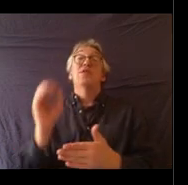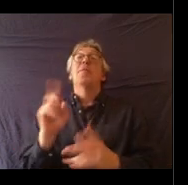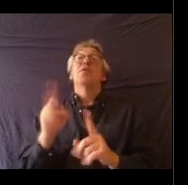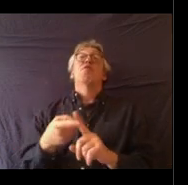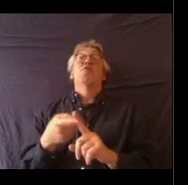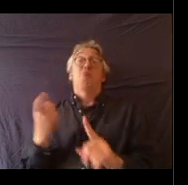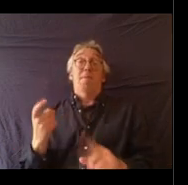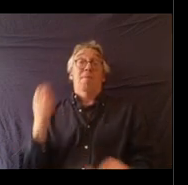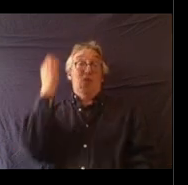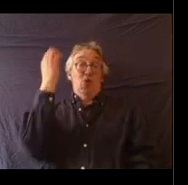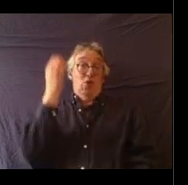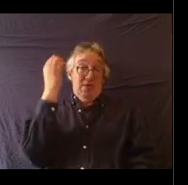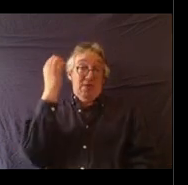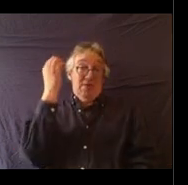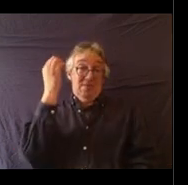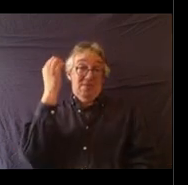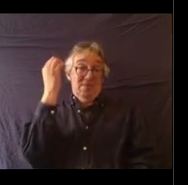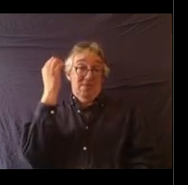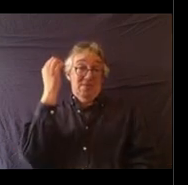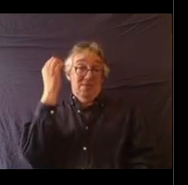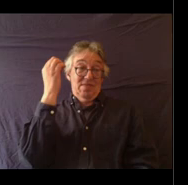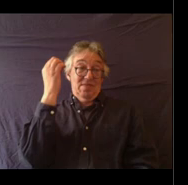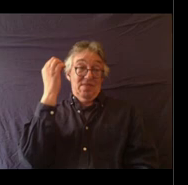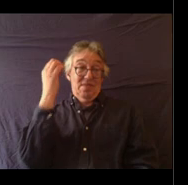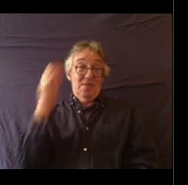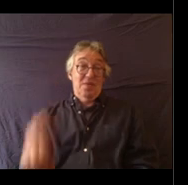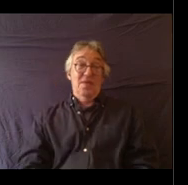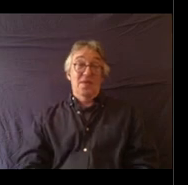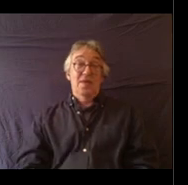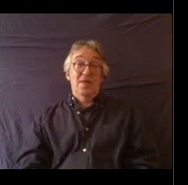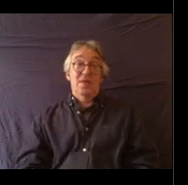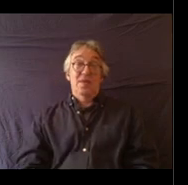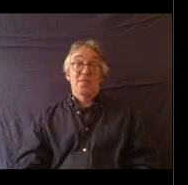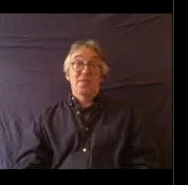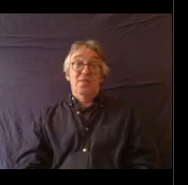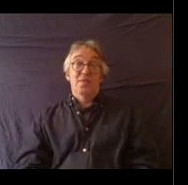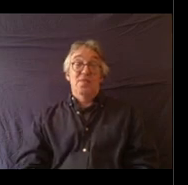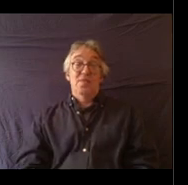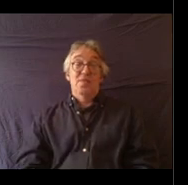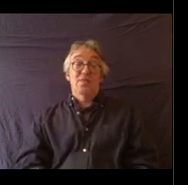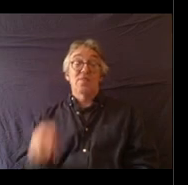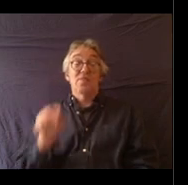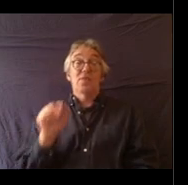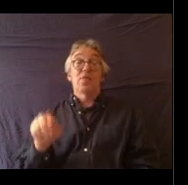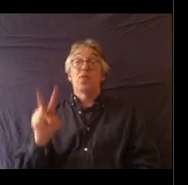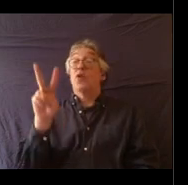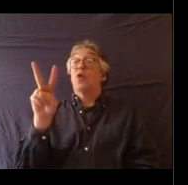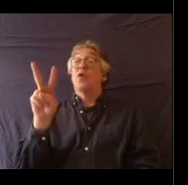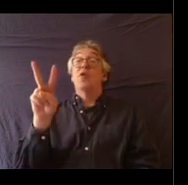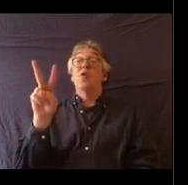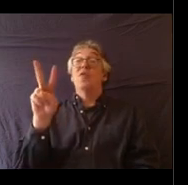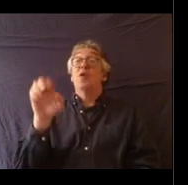But I mean, it is not these catalogs and so on. Also, for instance, when it comes to VOD, they can be